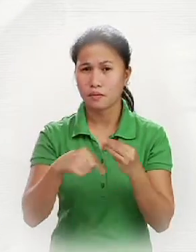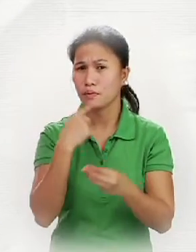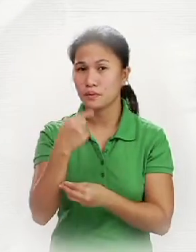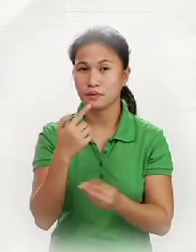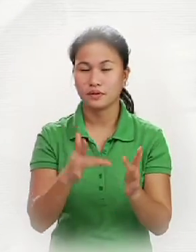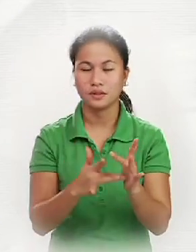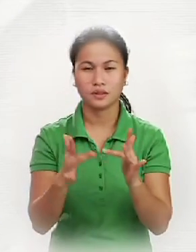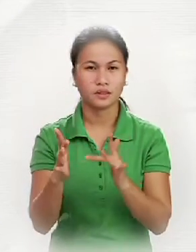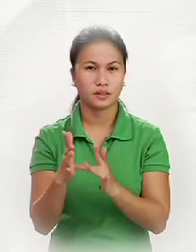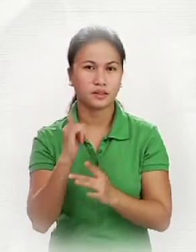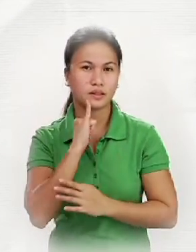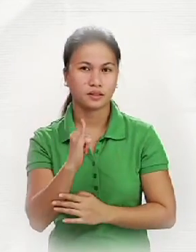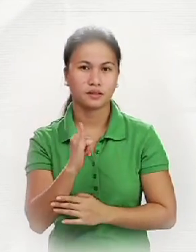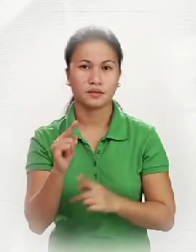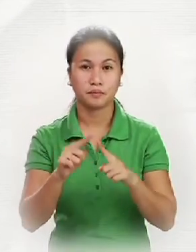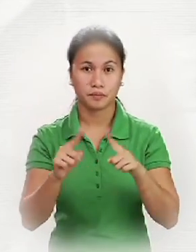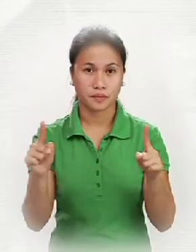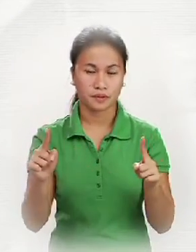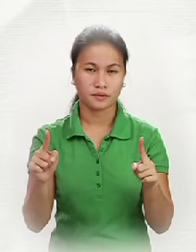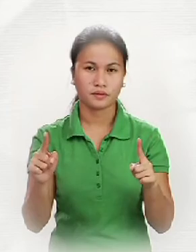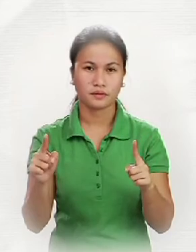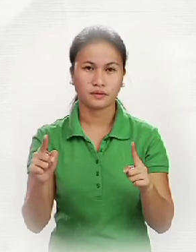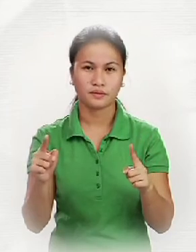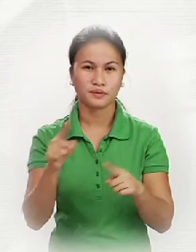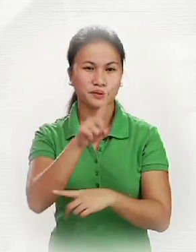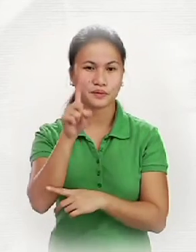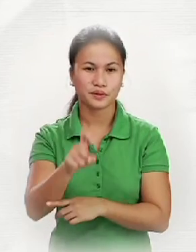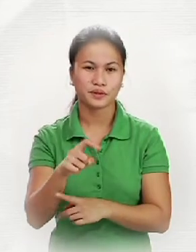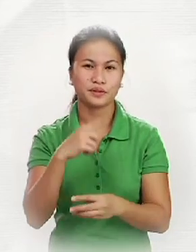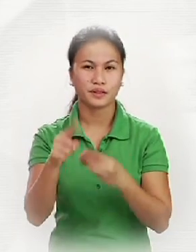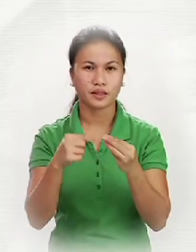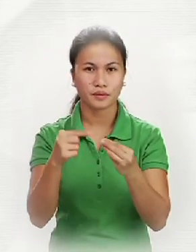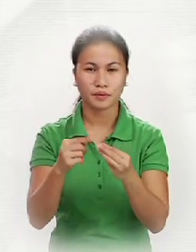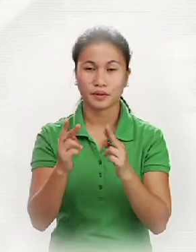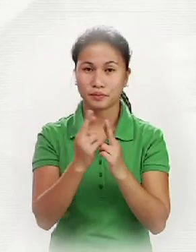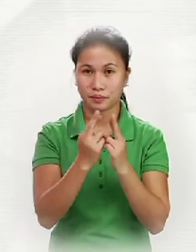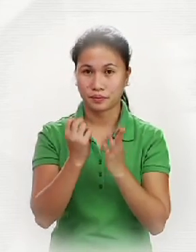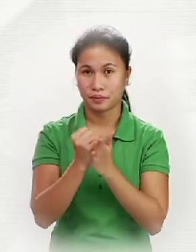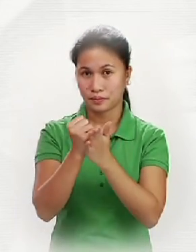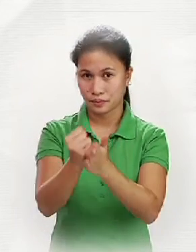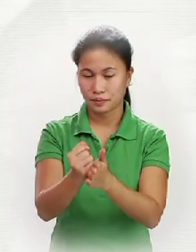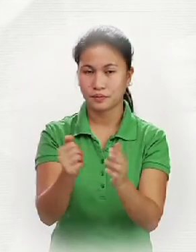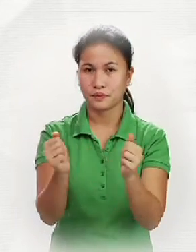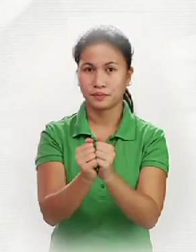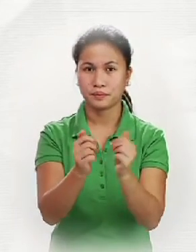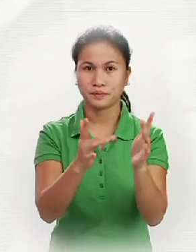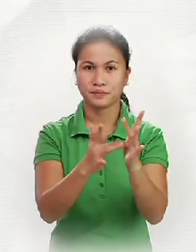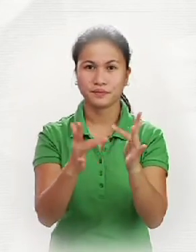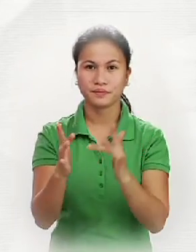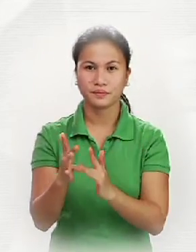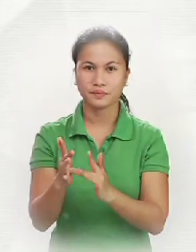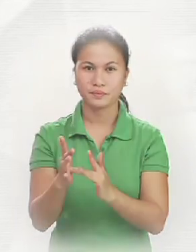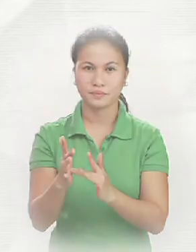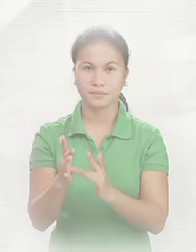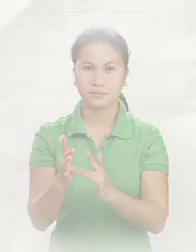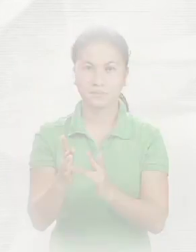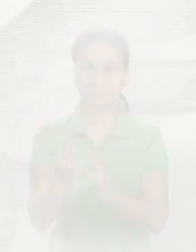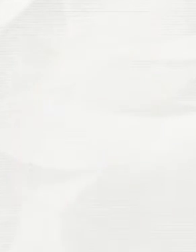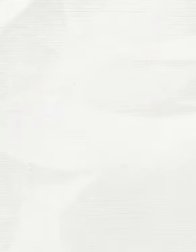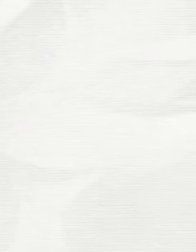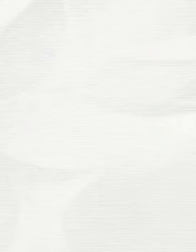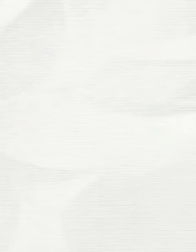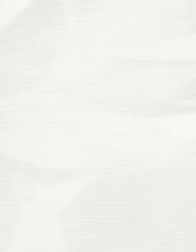just a question about who Jesus is, but a question about our relationship with him.